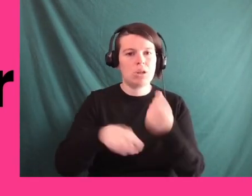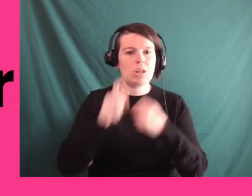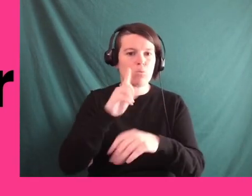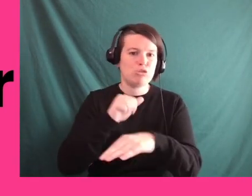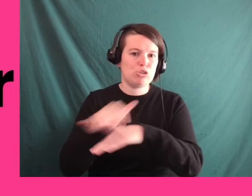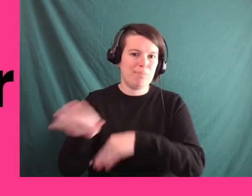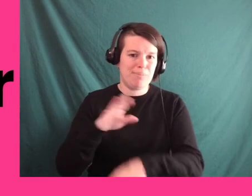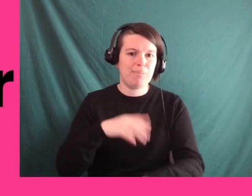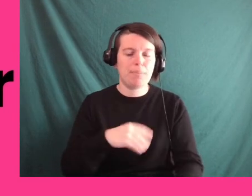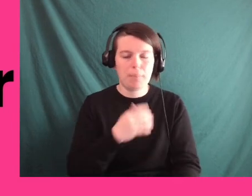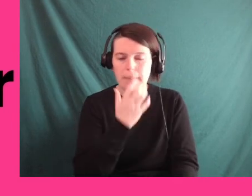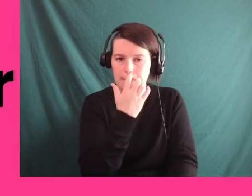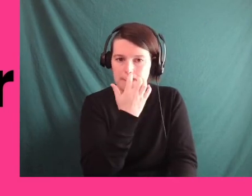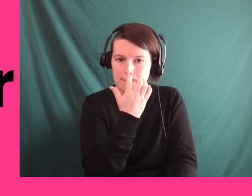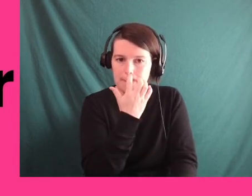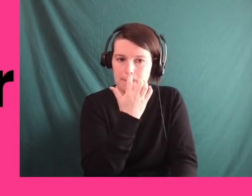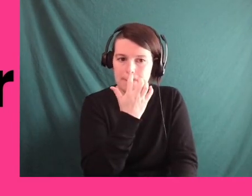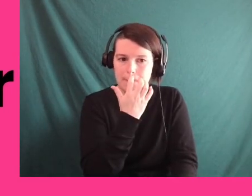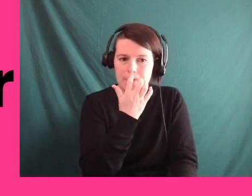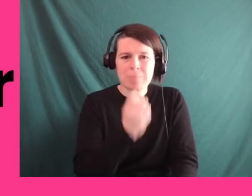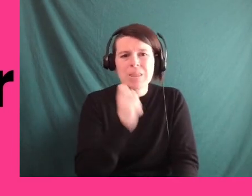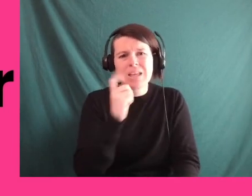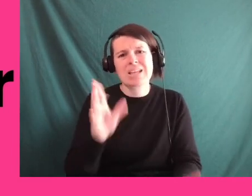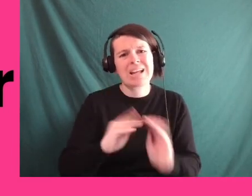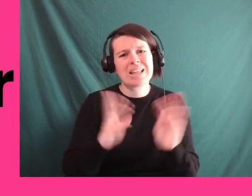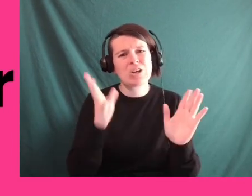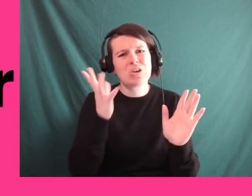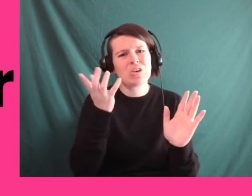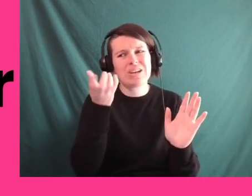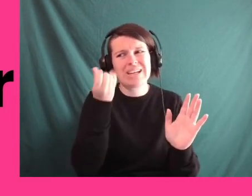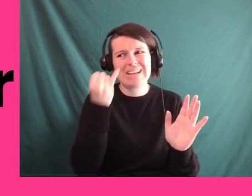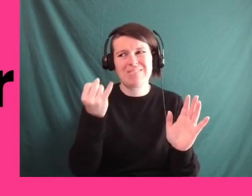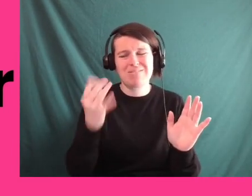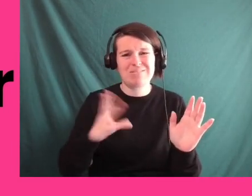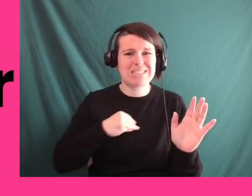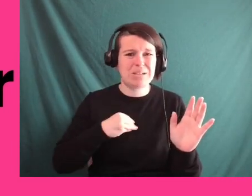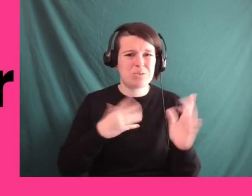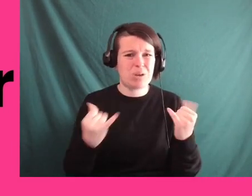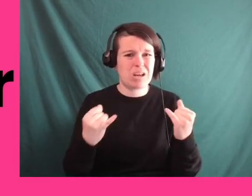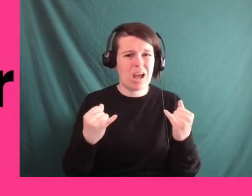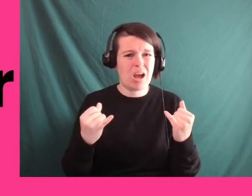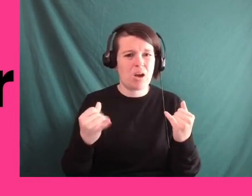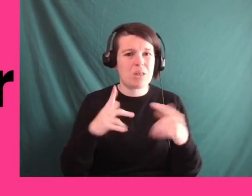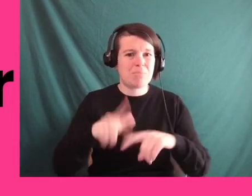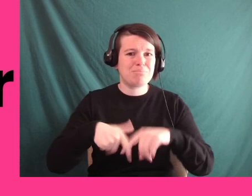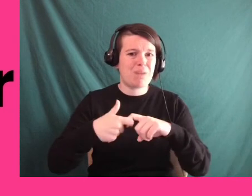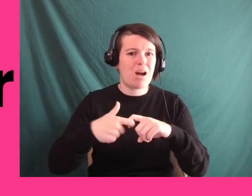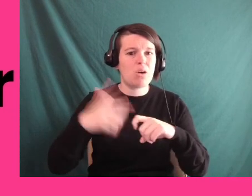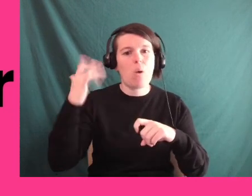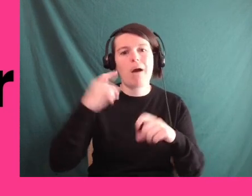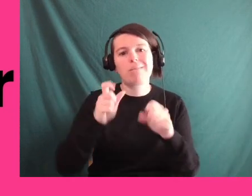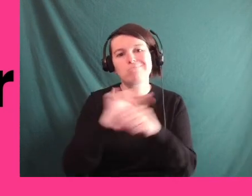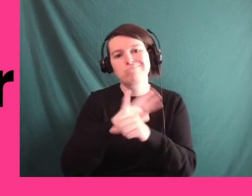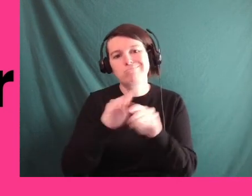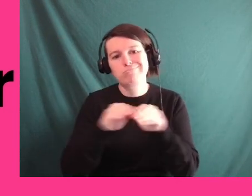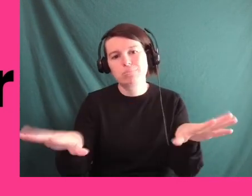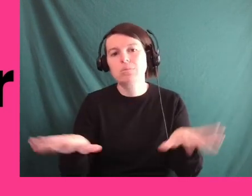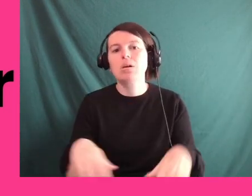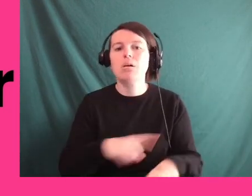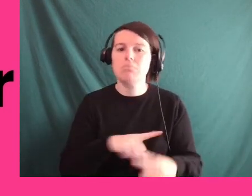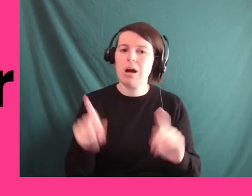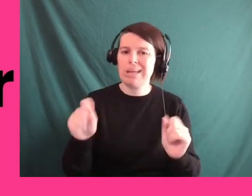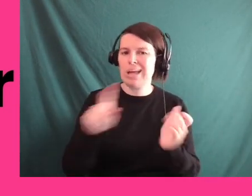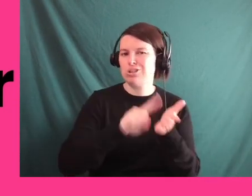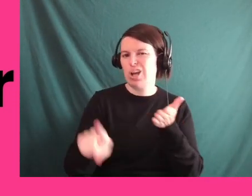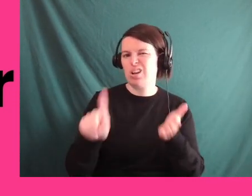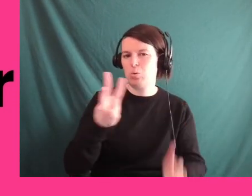you. It's unclear if they're currently accepting applications after pausing the program due to the pandemic, but you can check them out